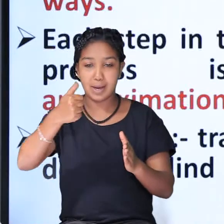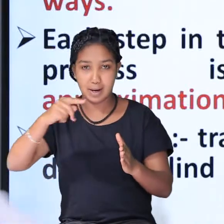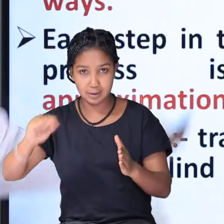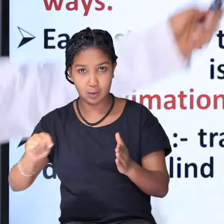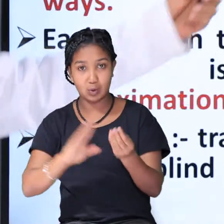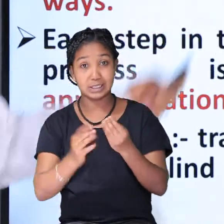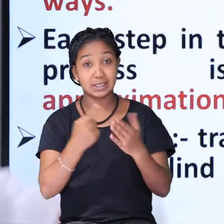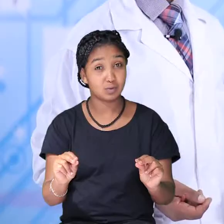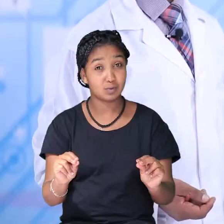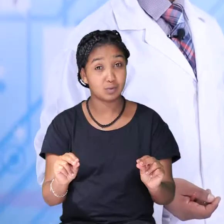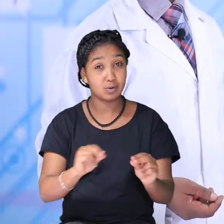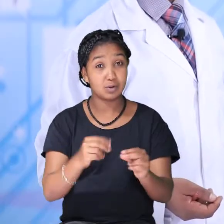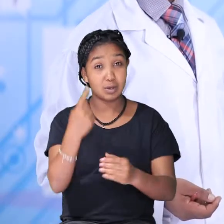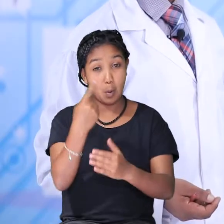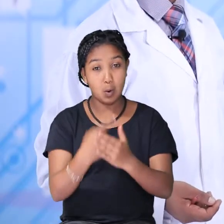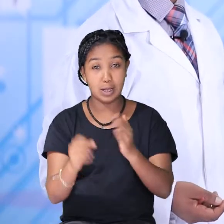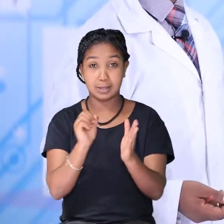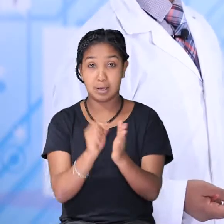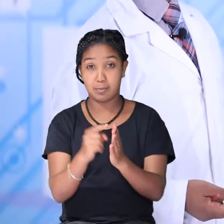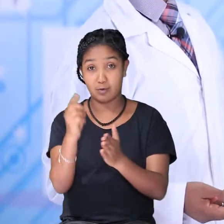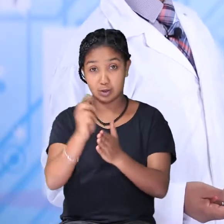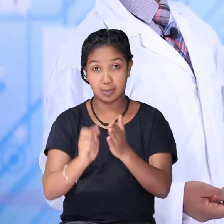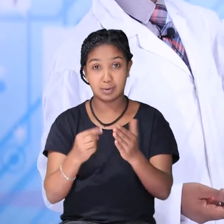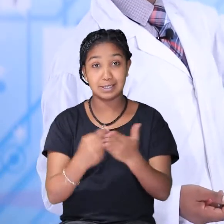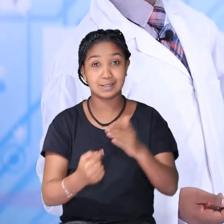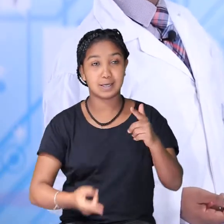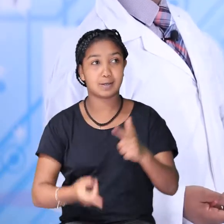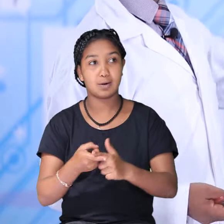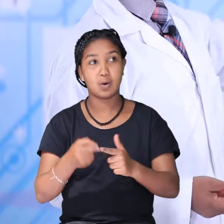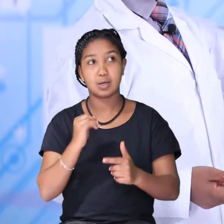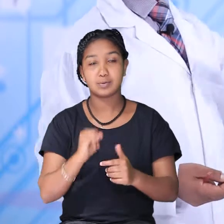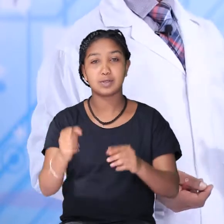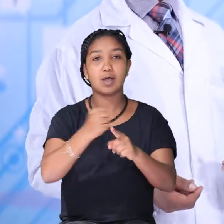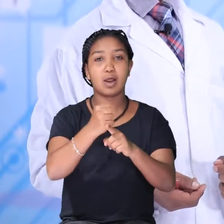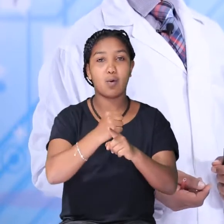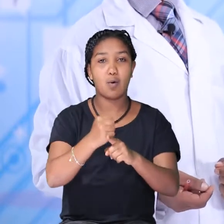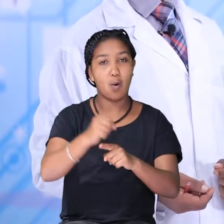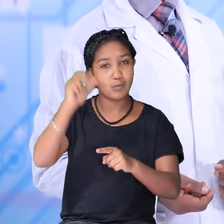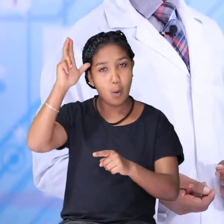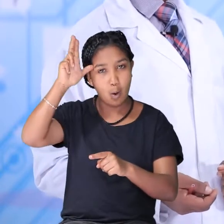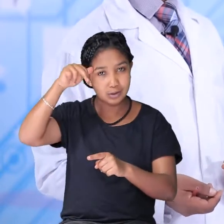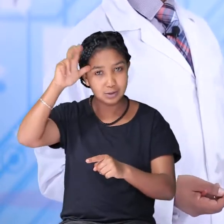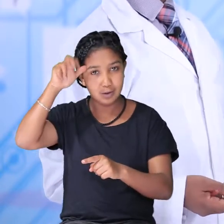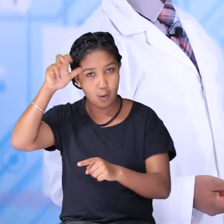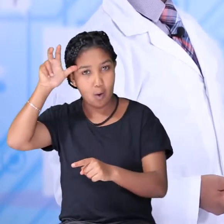conditioning. This is not the only example for shaping. The second one is training horses.